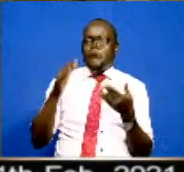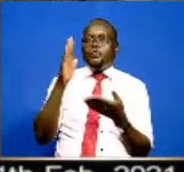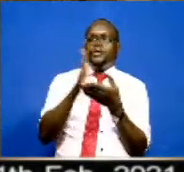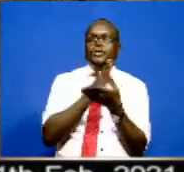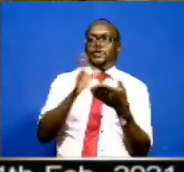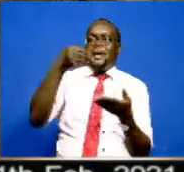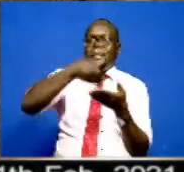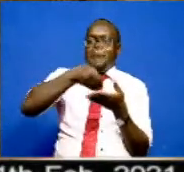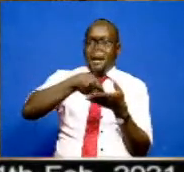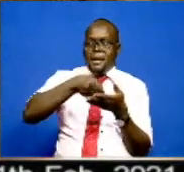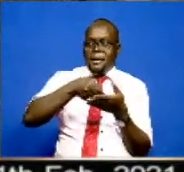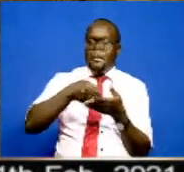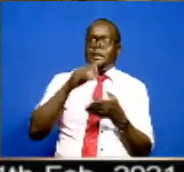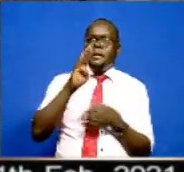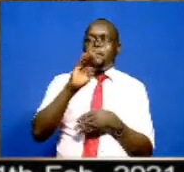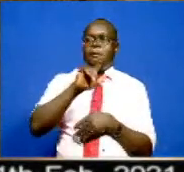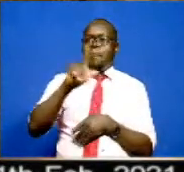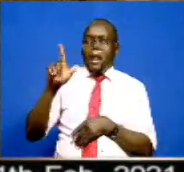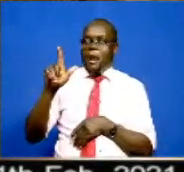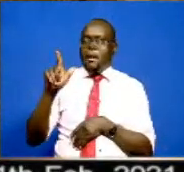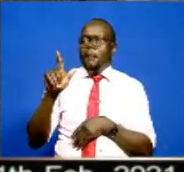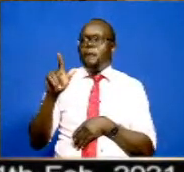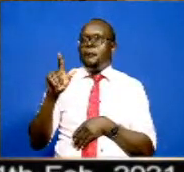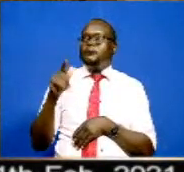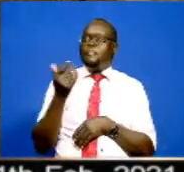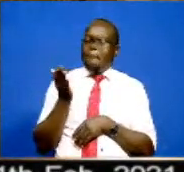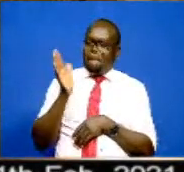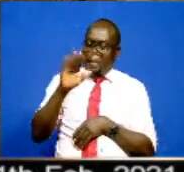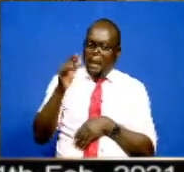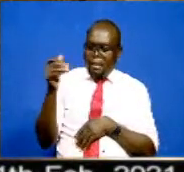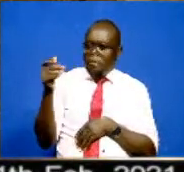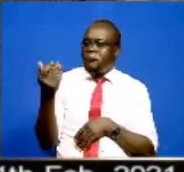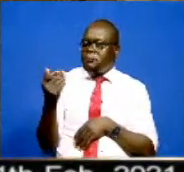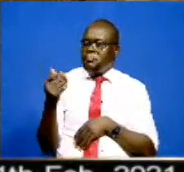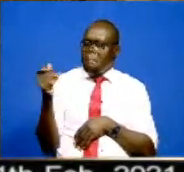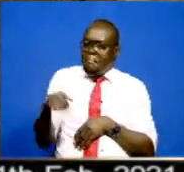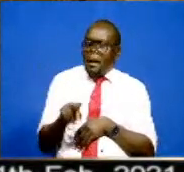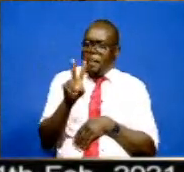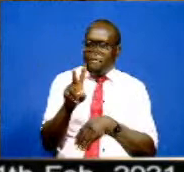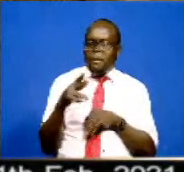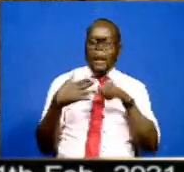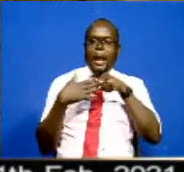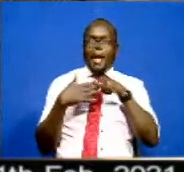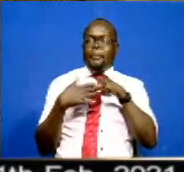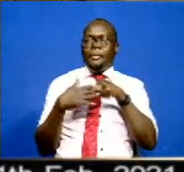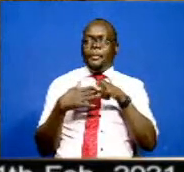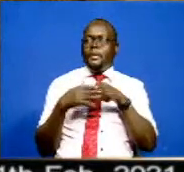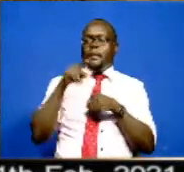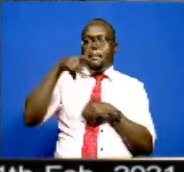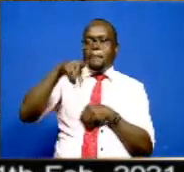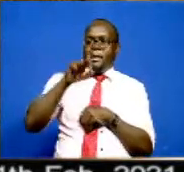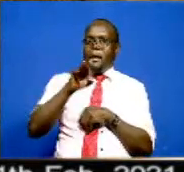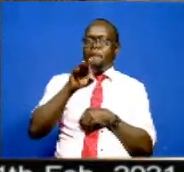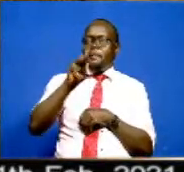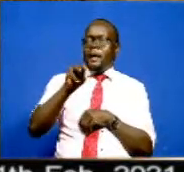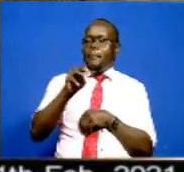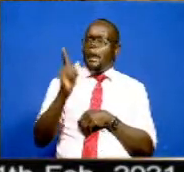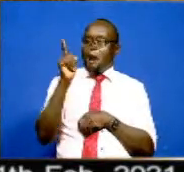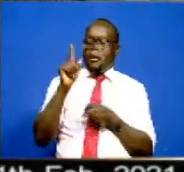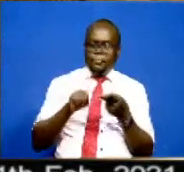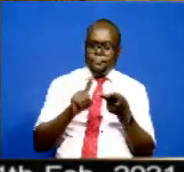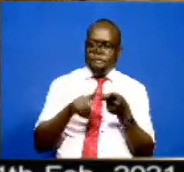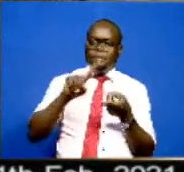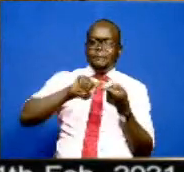Bill. Now, having resumed on 9th, and the PFM Act, as well as our standing